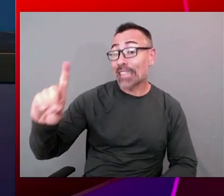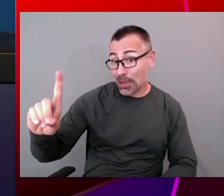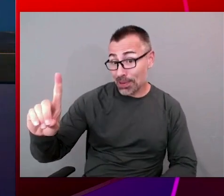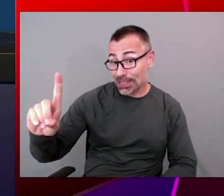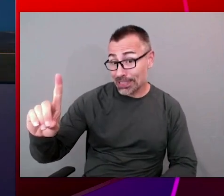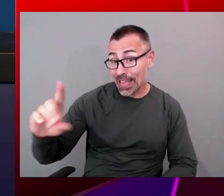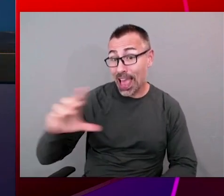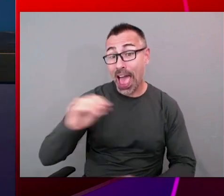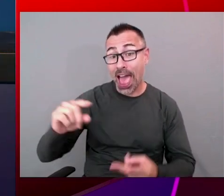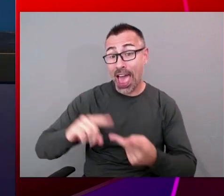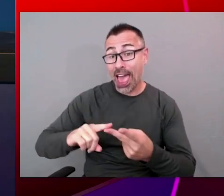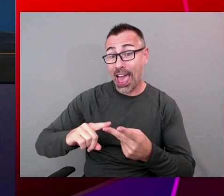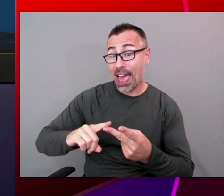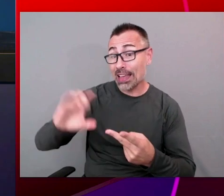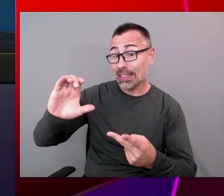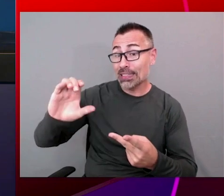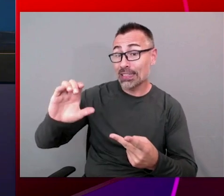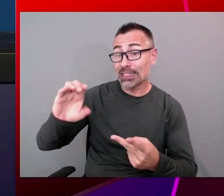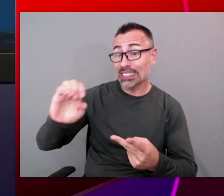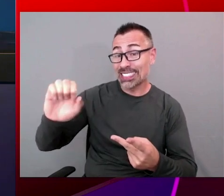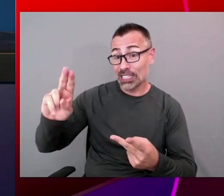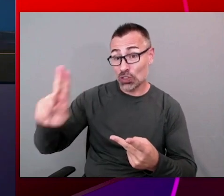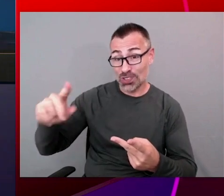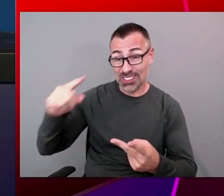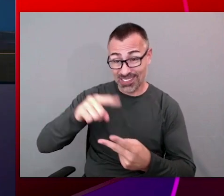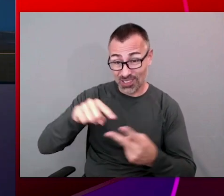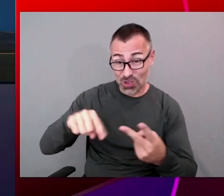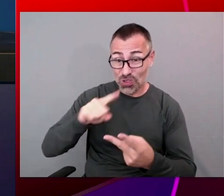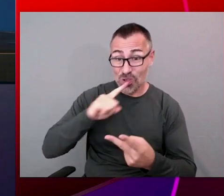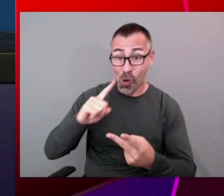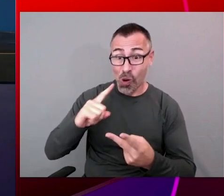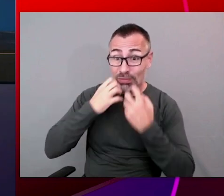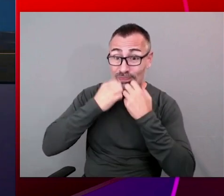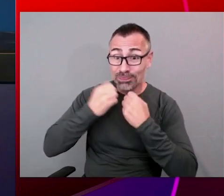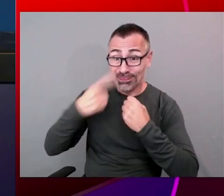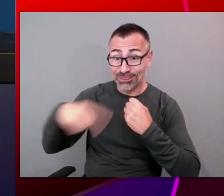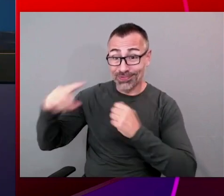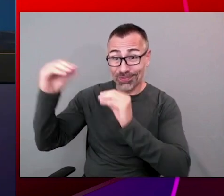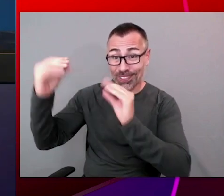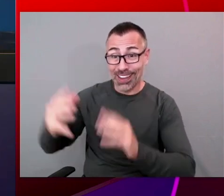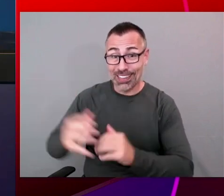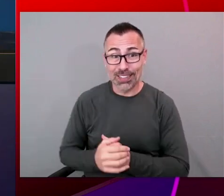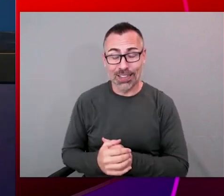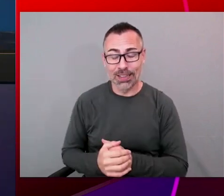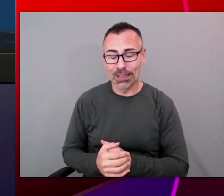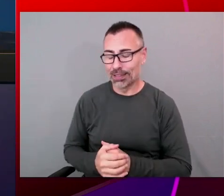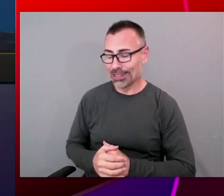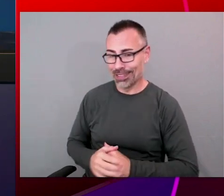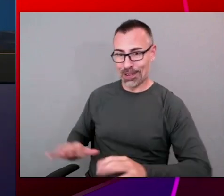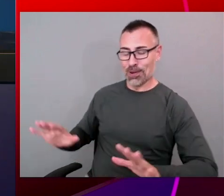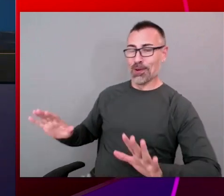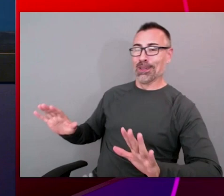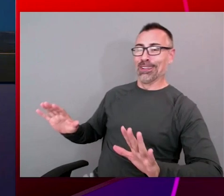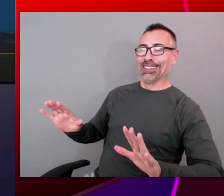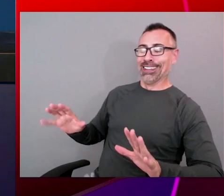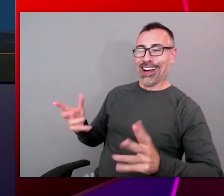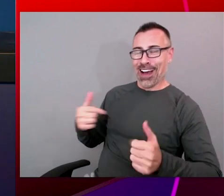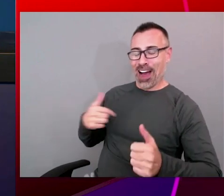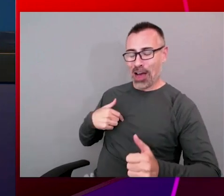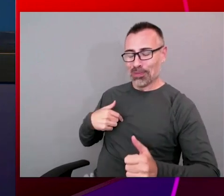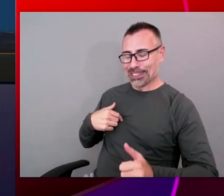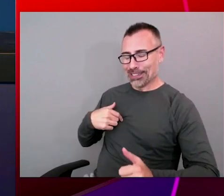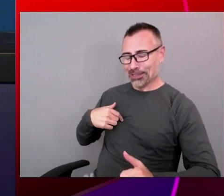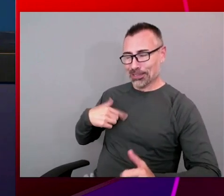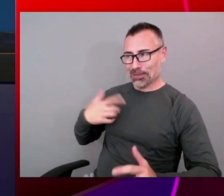lot of educators. Yeah, I can so see, and sorry, I'm sticking with the bachelor's degree talk, because think about